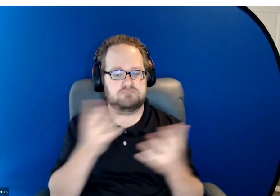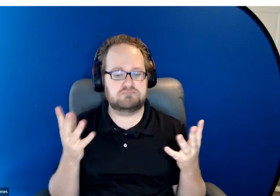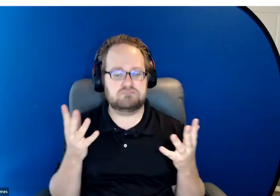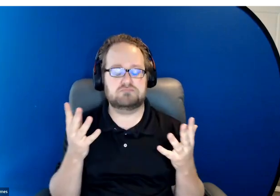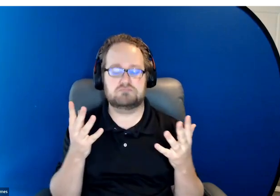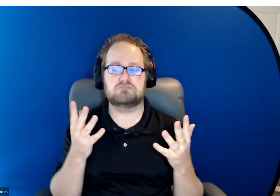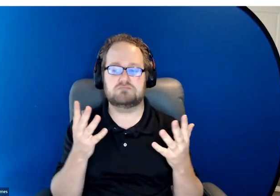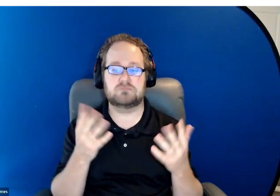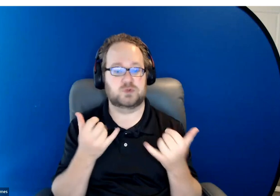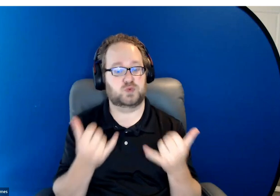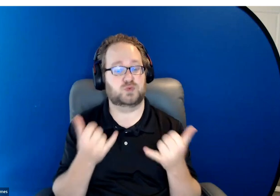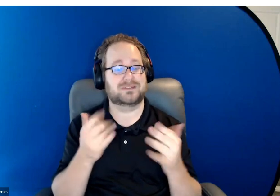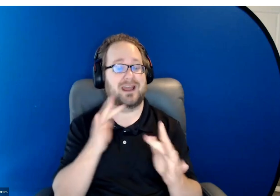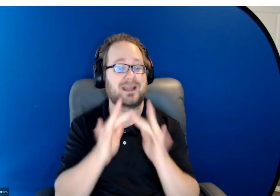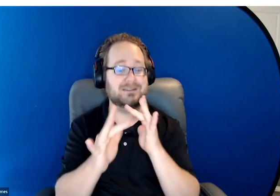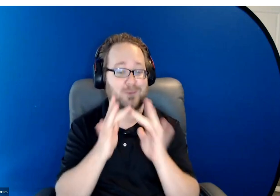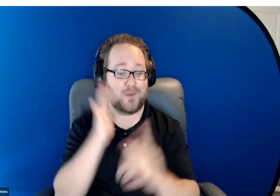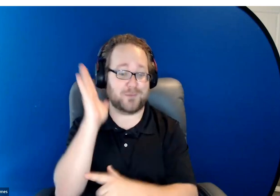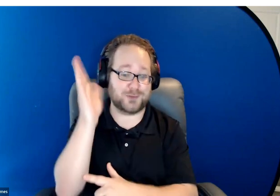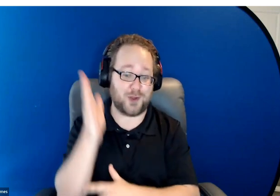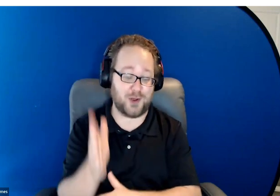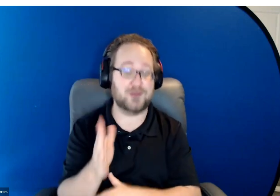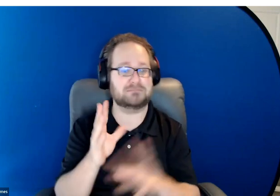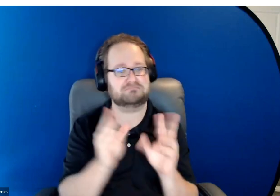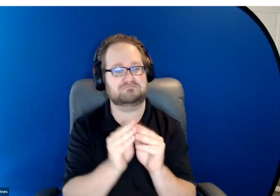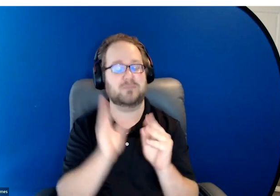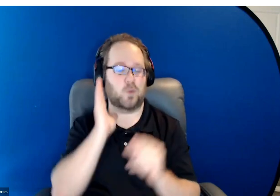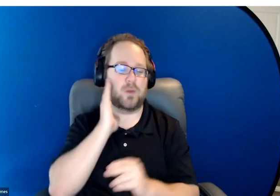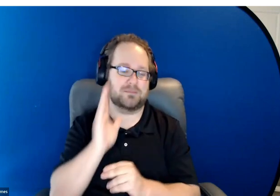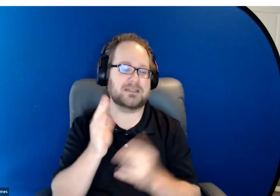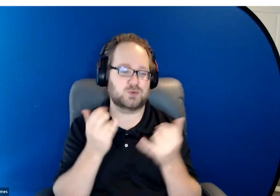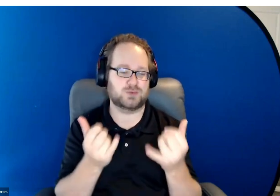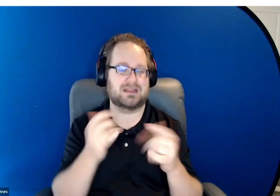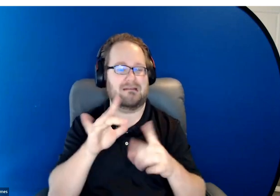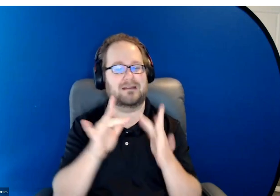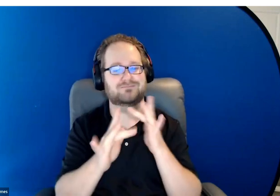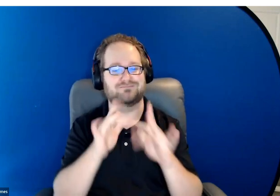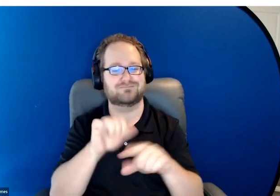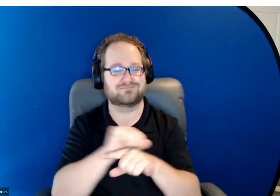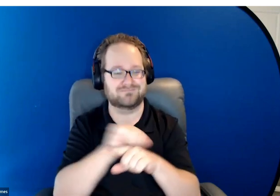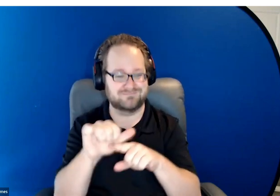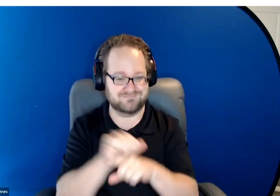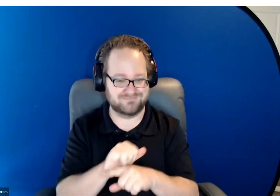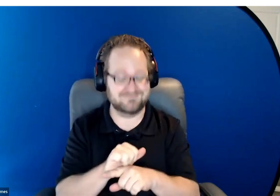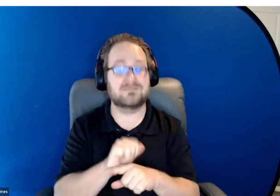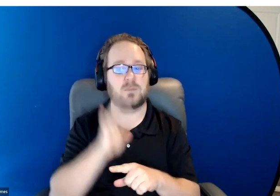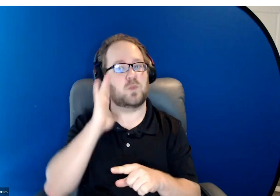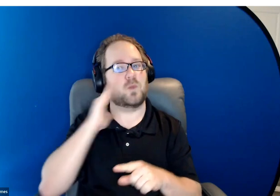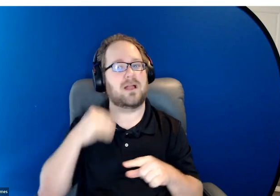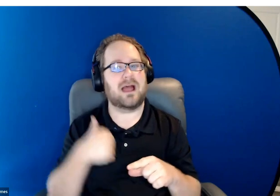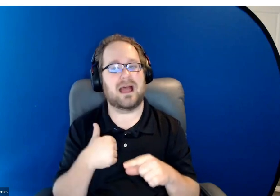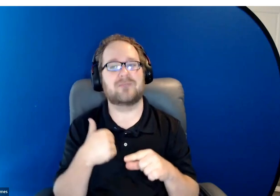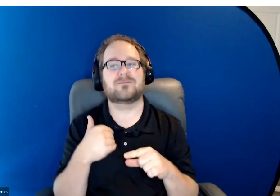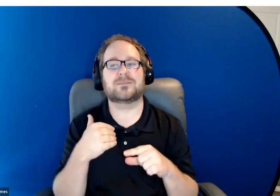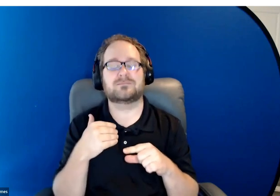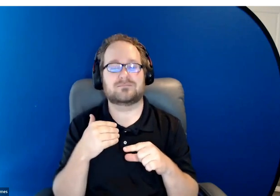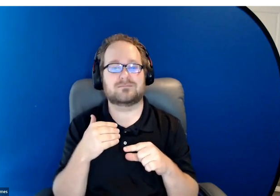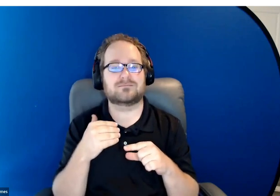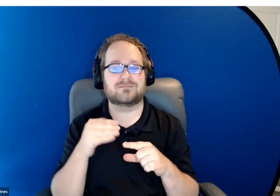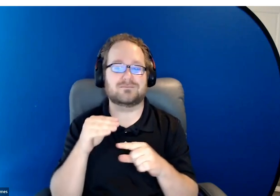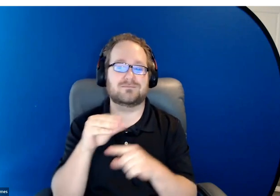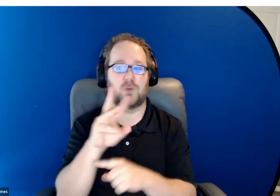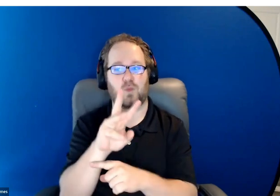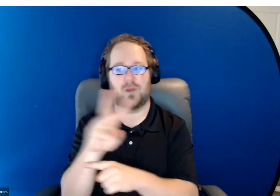webinar is being recorded and we'll be posting it online. We actually have an entire web page